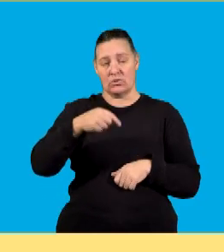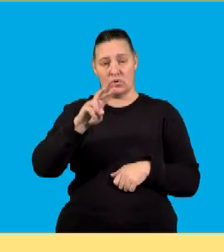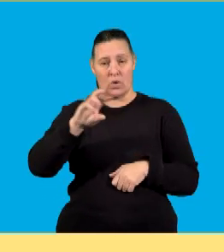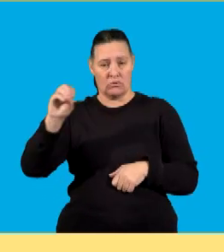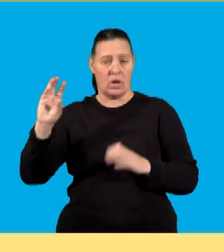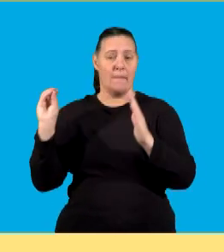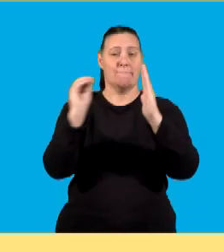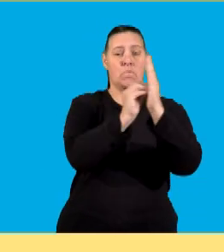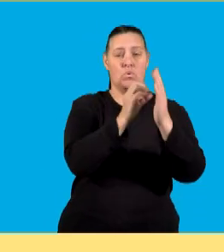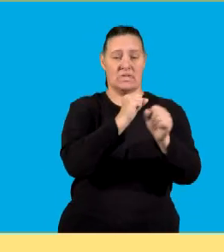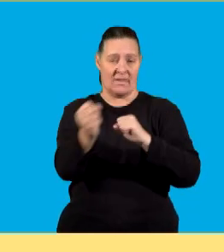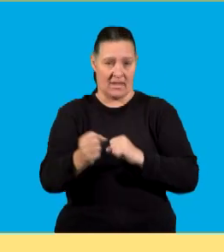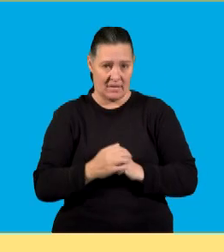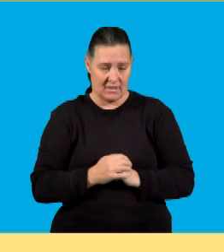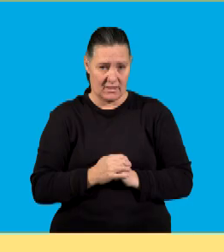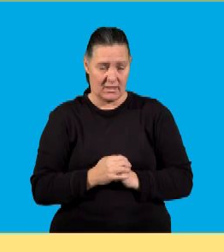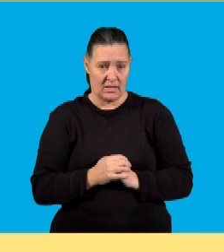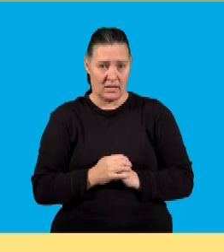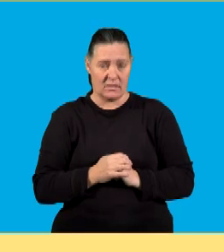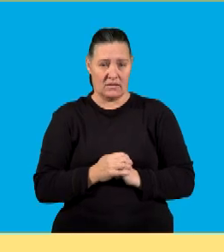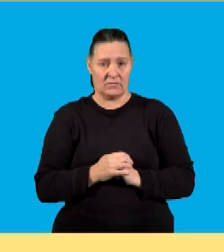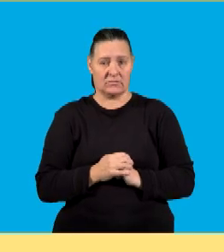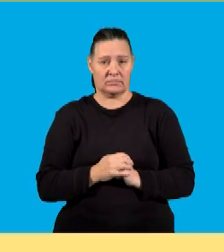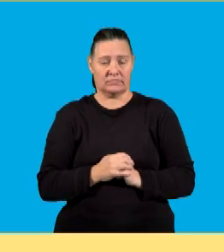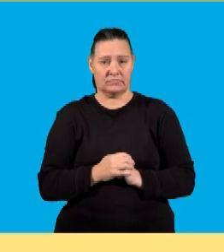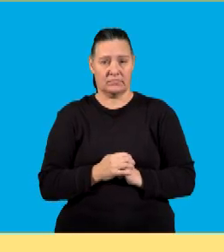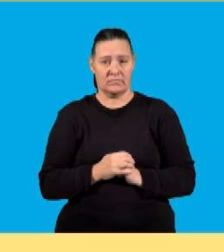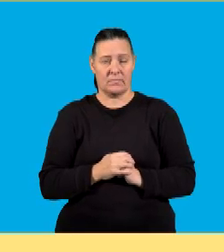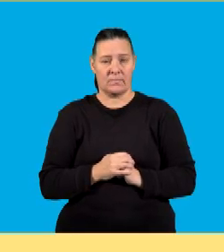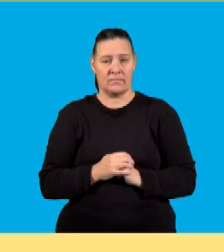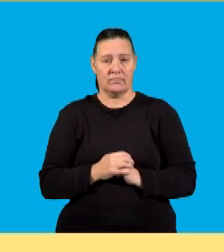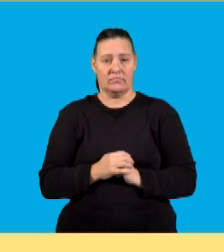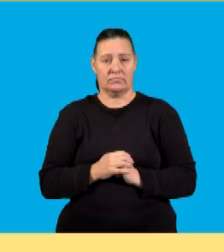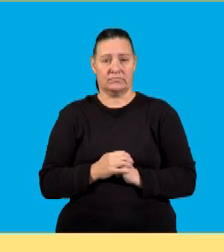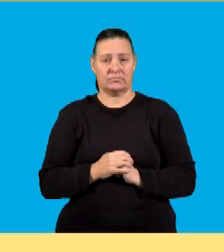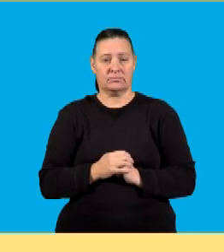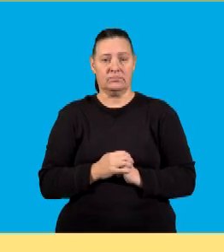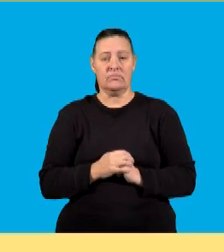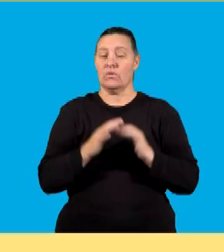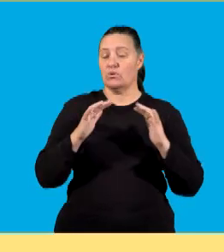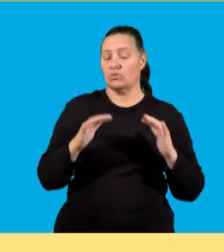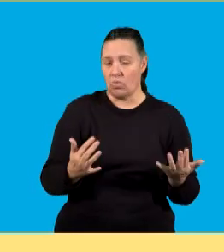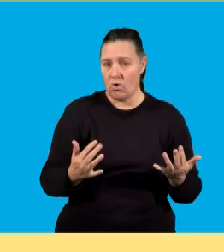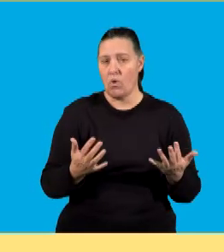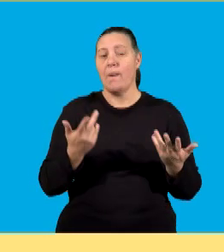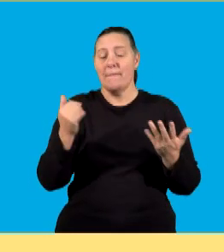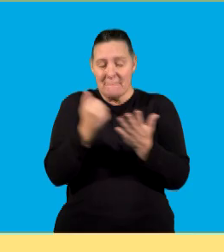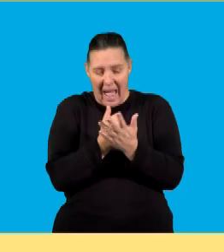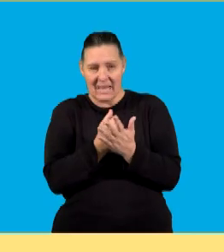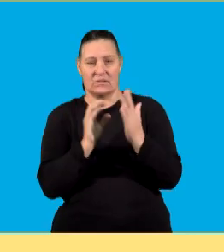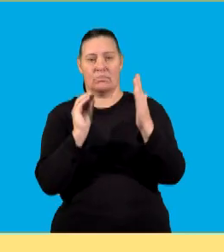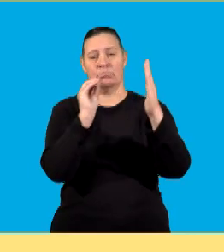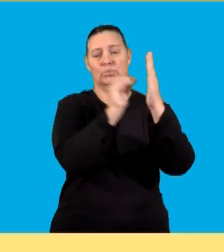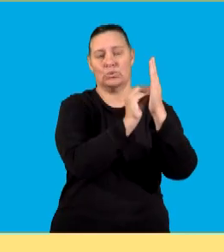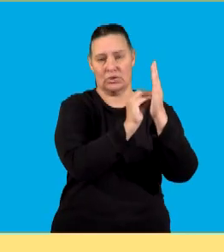16.2 that was not recorded. A credit sales invoice of 16,200 that was not recorded. So we need